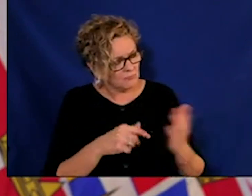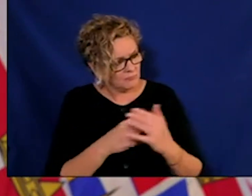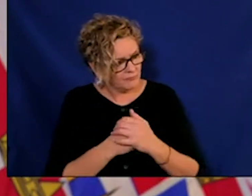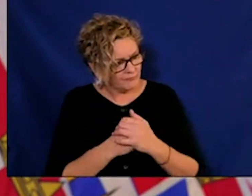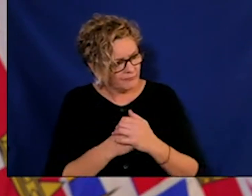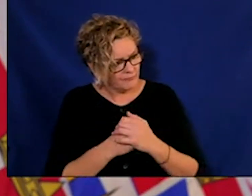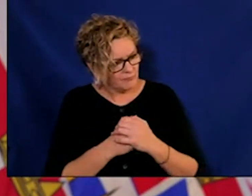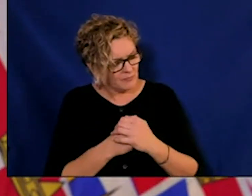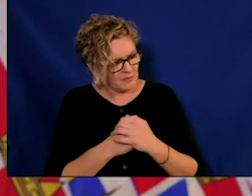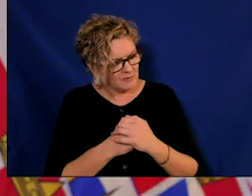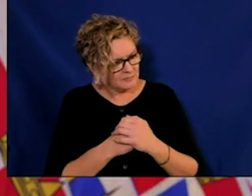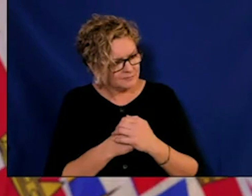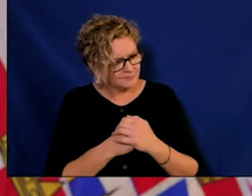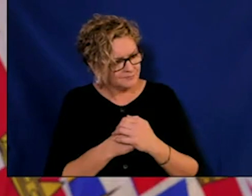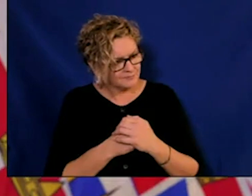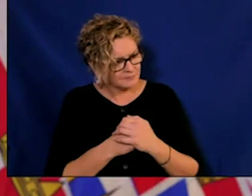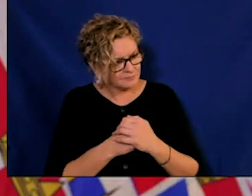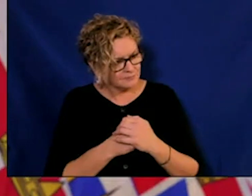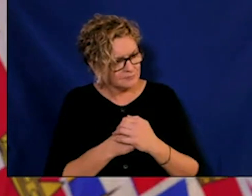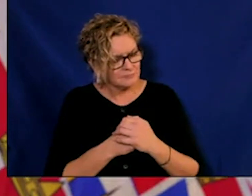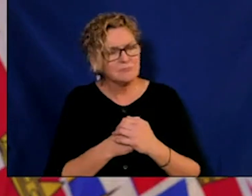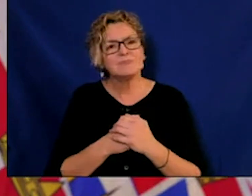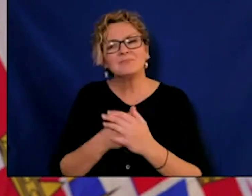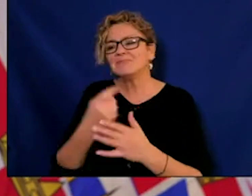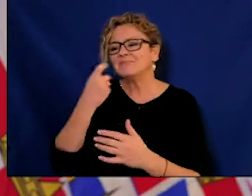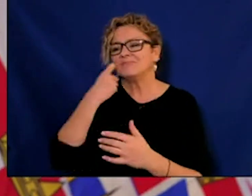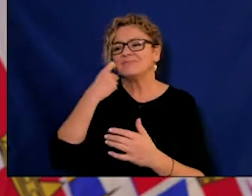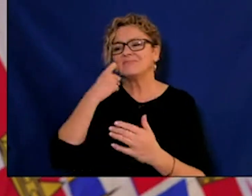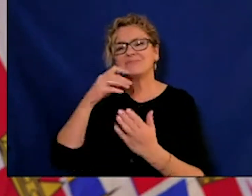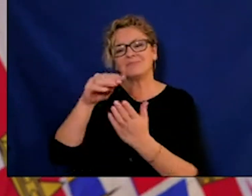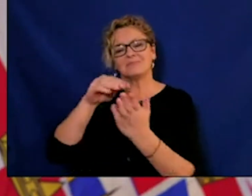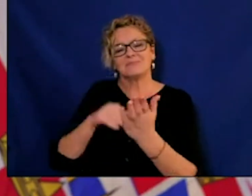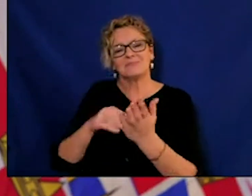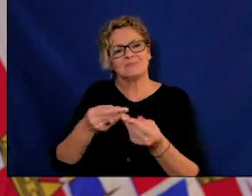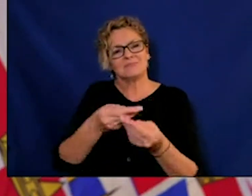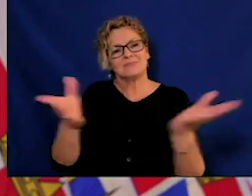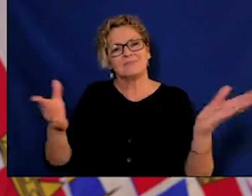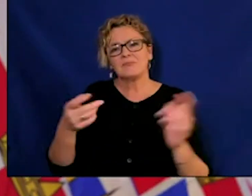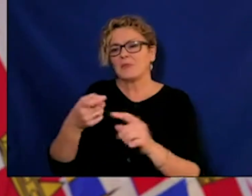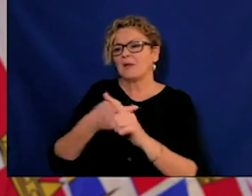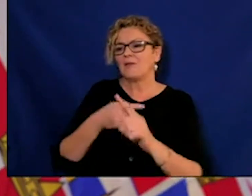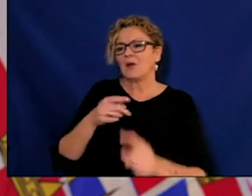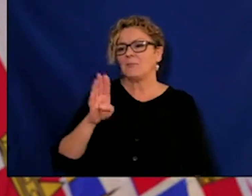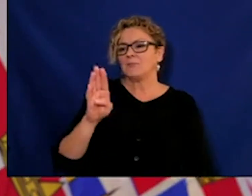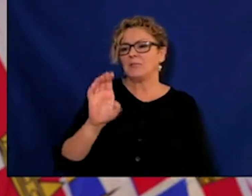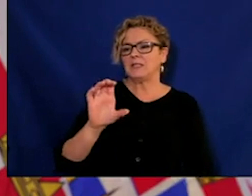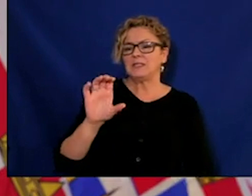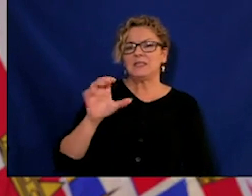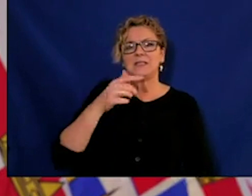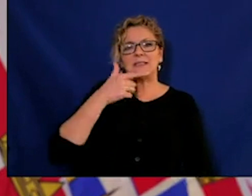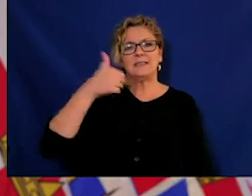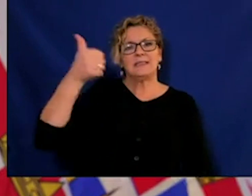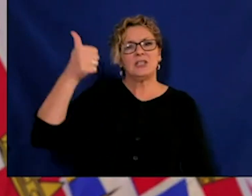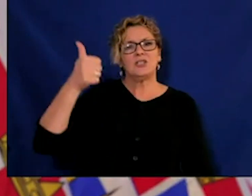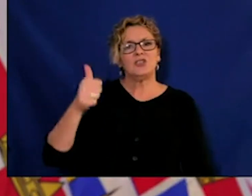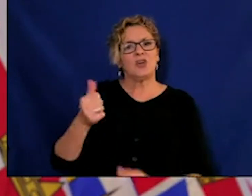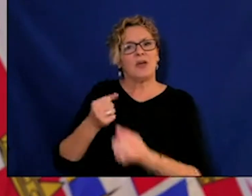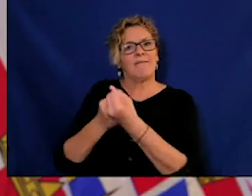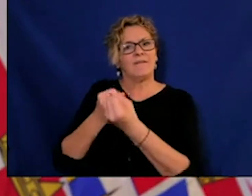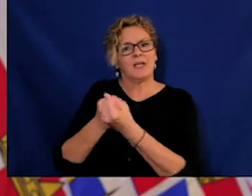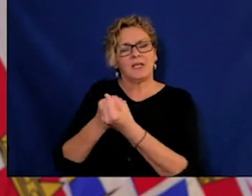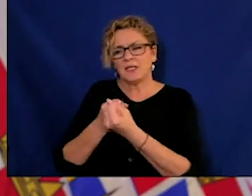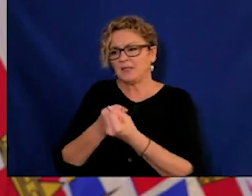Isabel McKenzie released her report on the impacts of restricting visitors, among other measures, when can we expect to